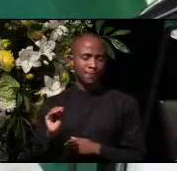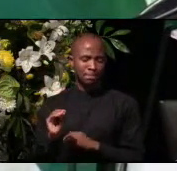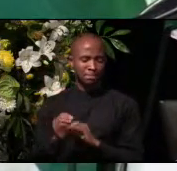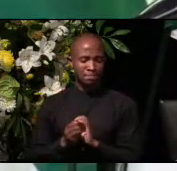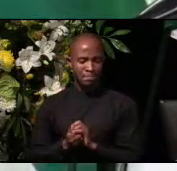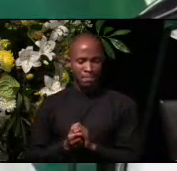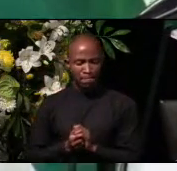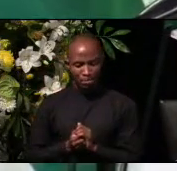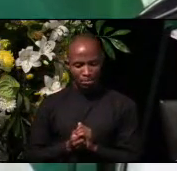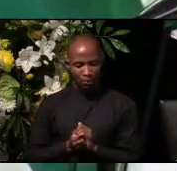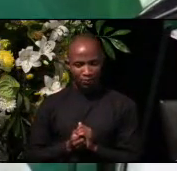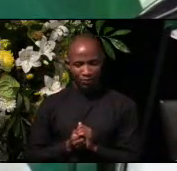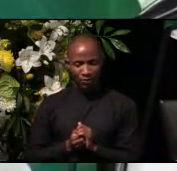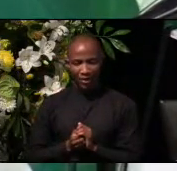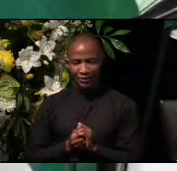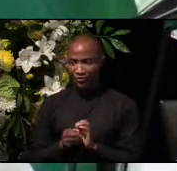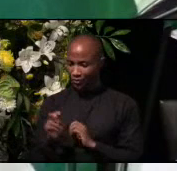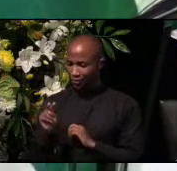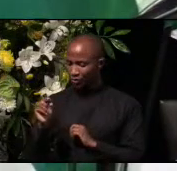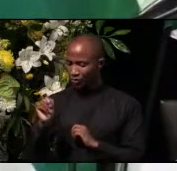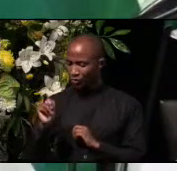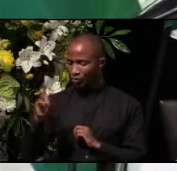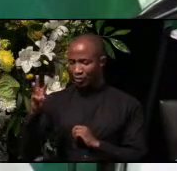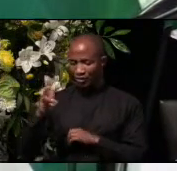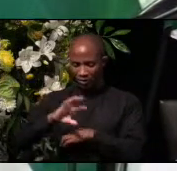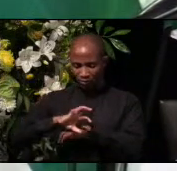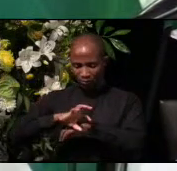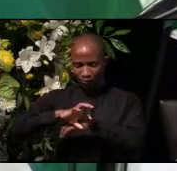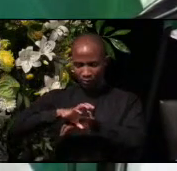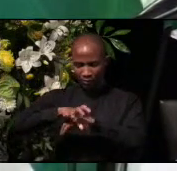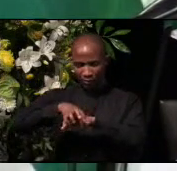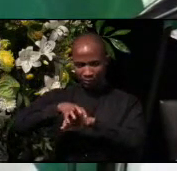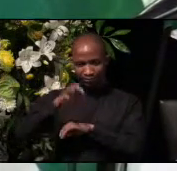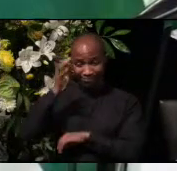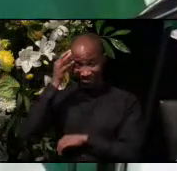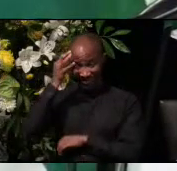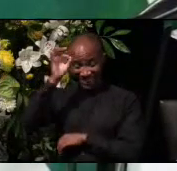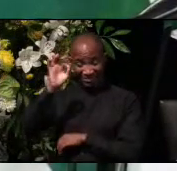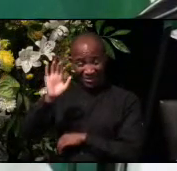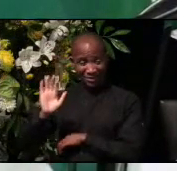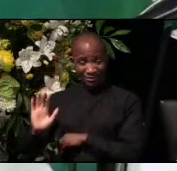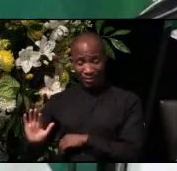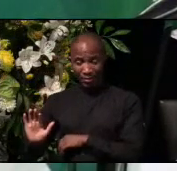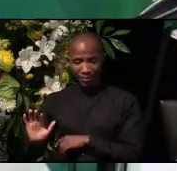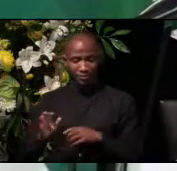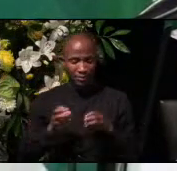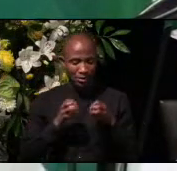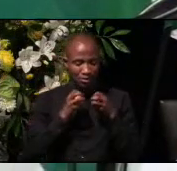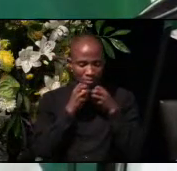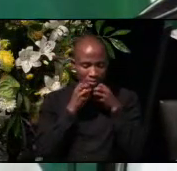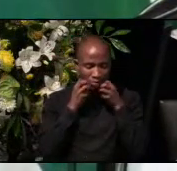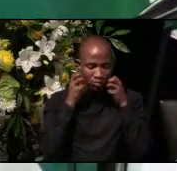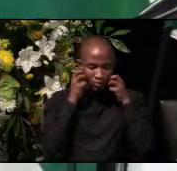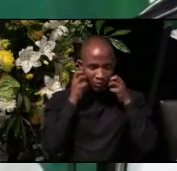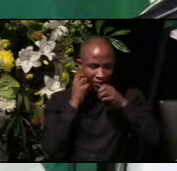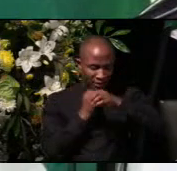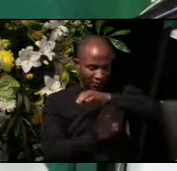we as the Northwest provincial government and the Moses Cortana Foundation